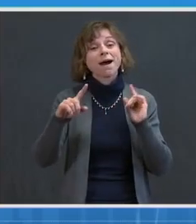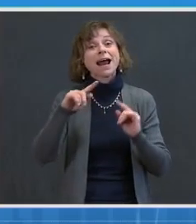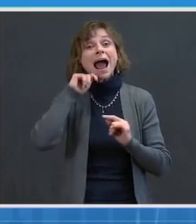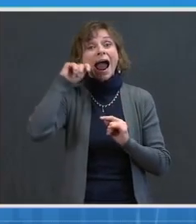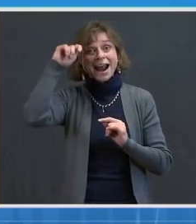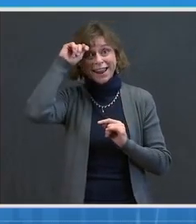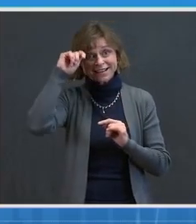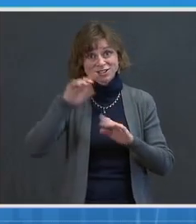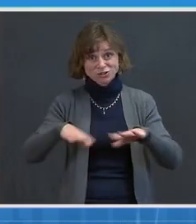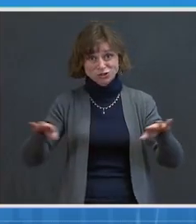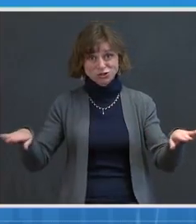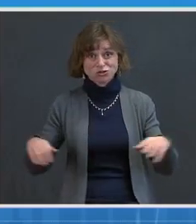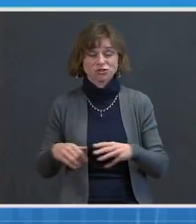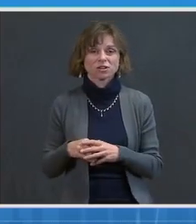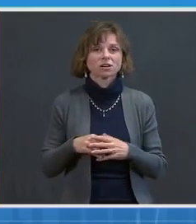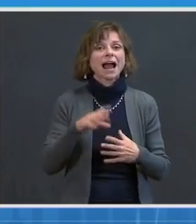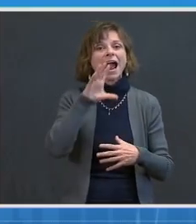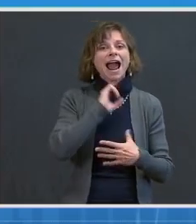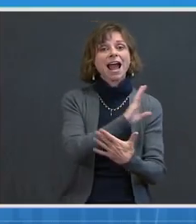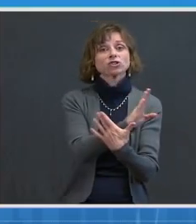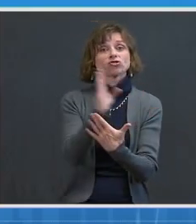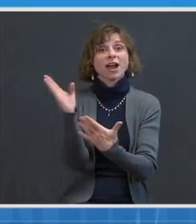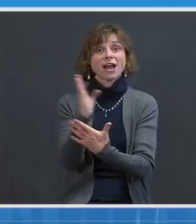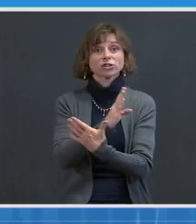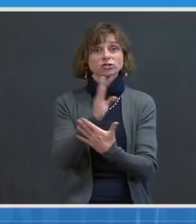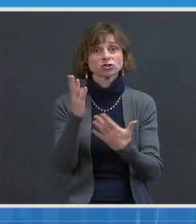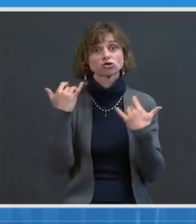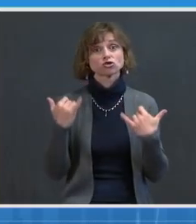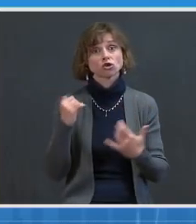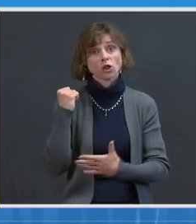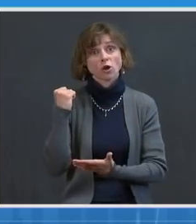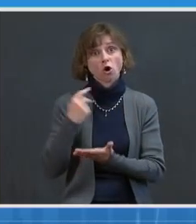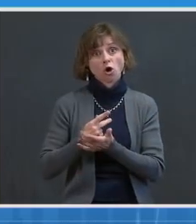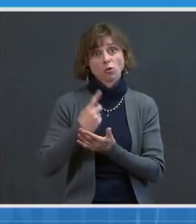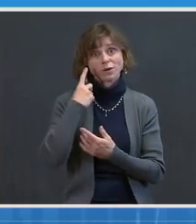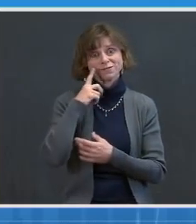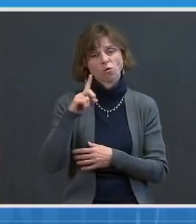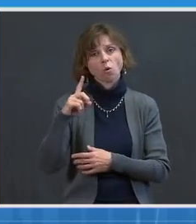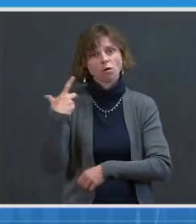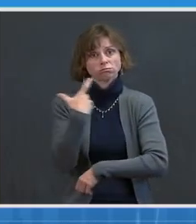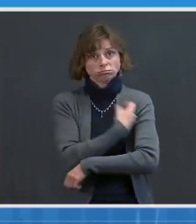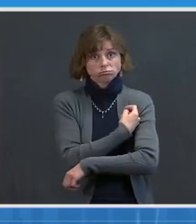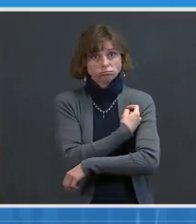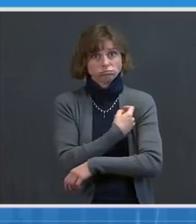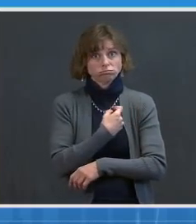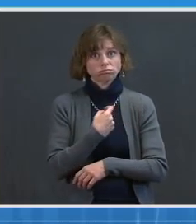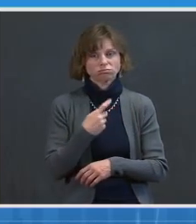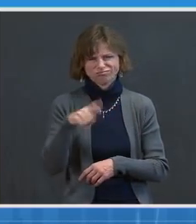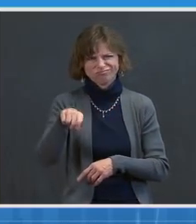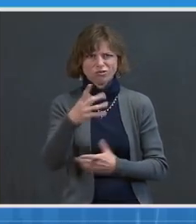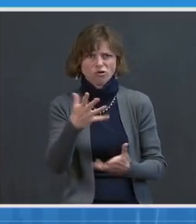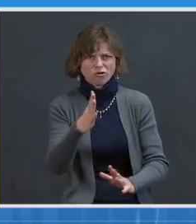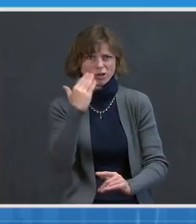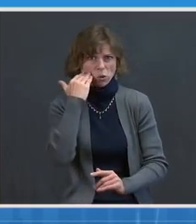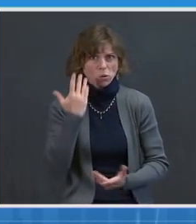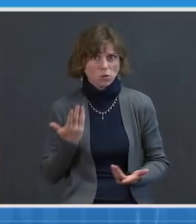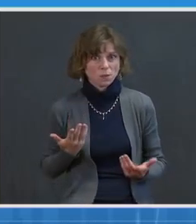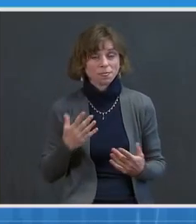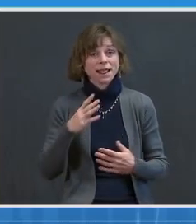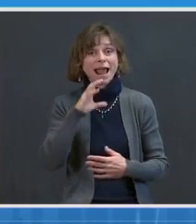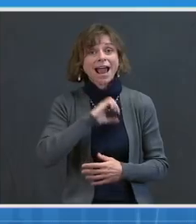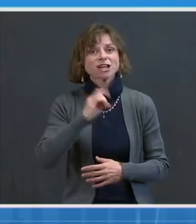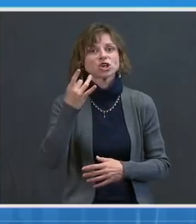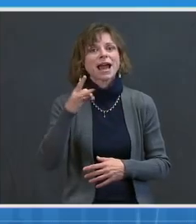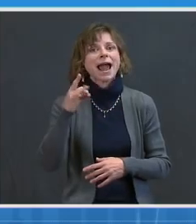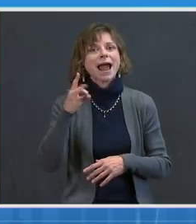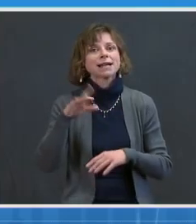children. The age range that is currently authorized for the SARS-CoV vaccination, as you well know, is 18 and older